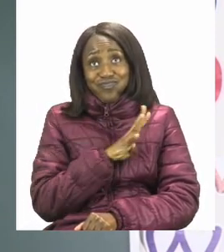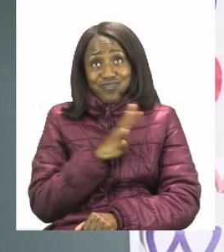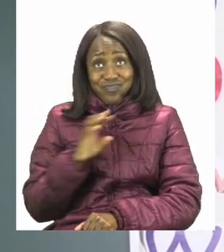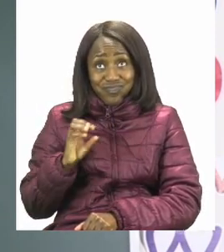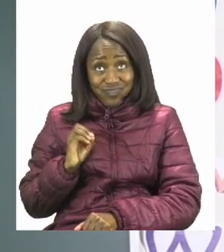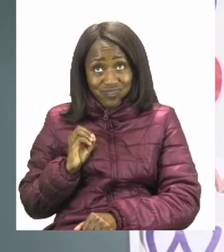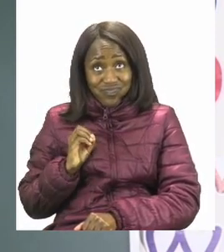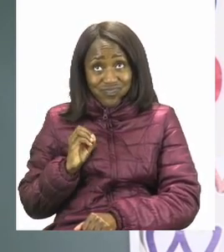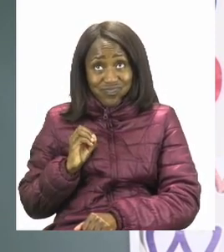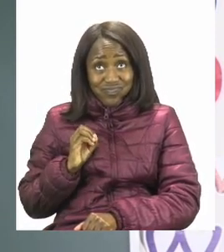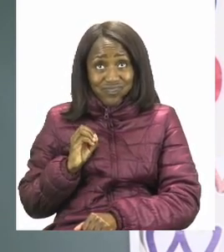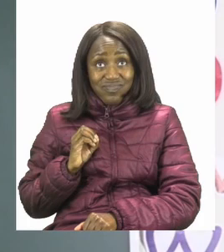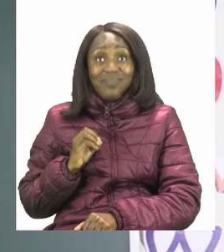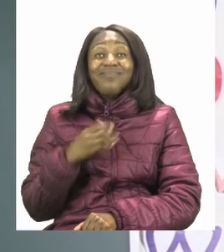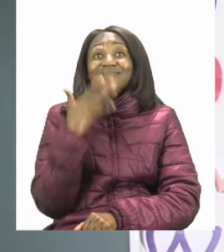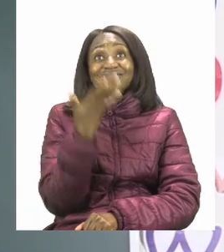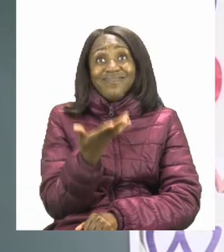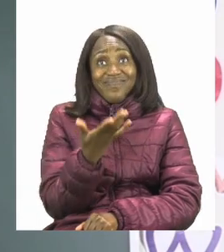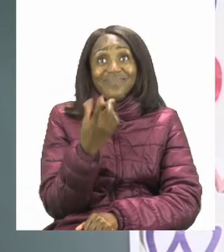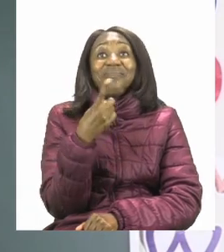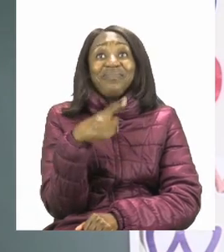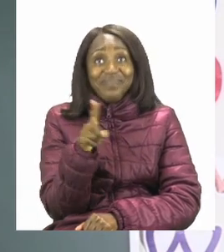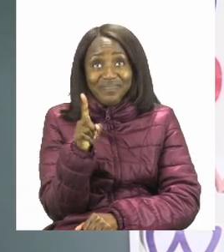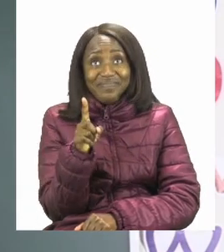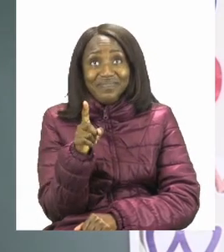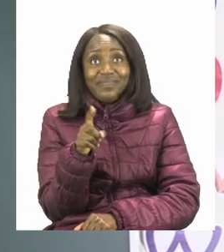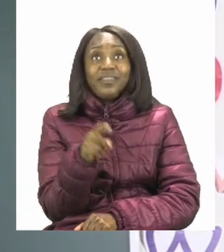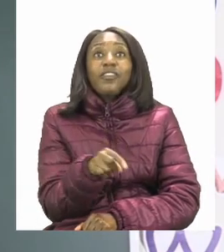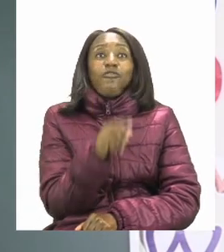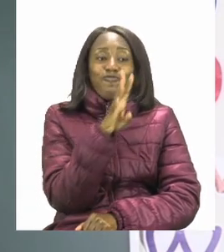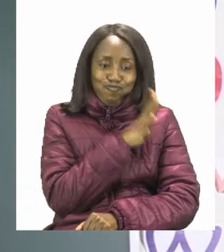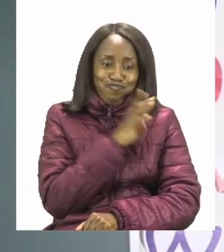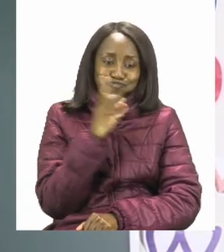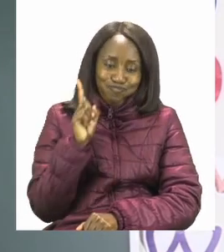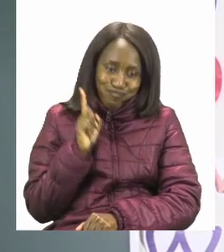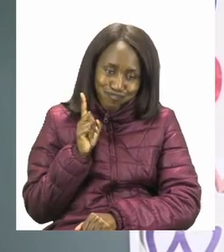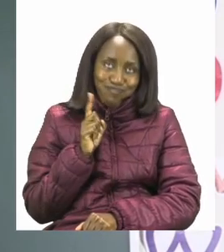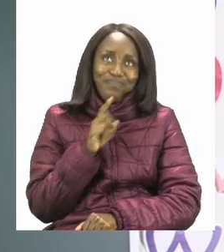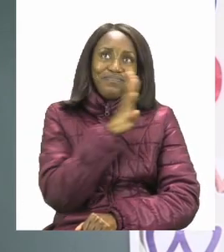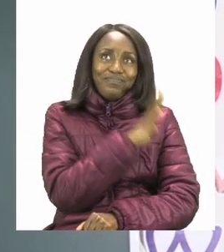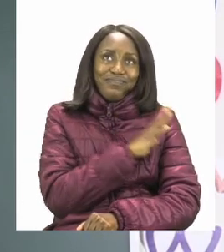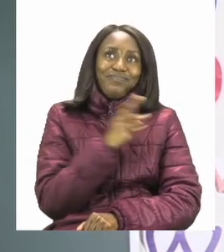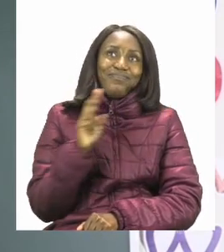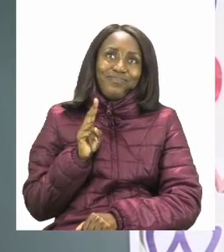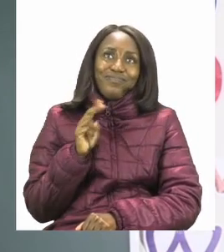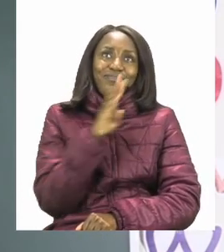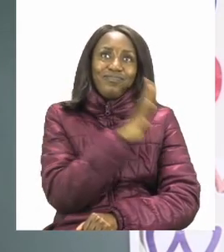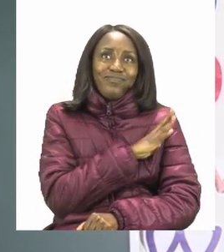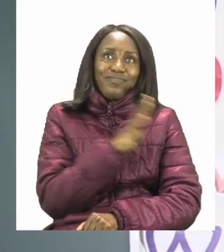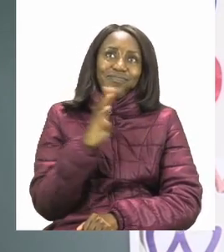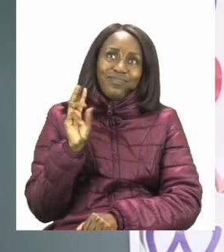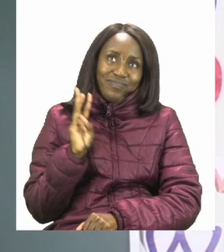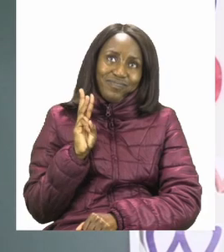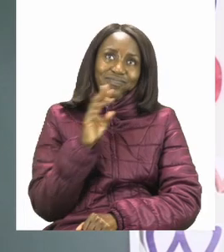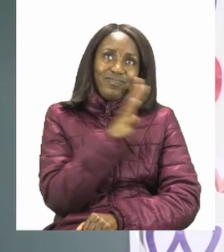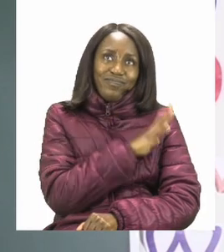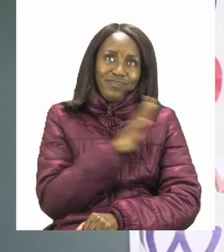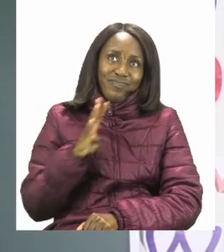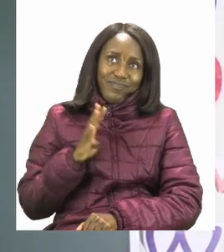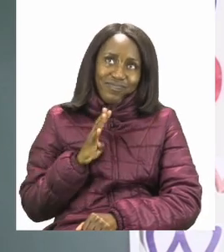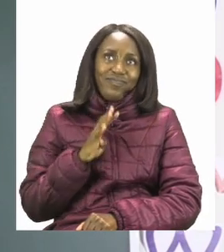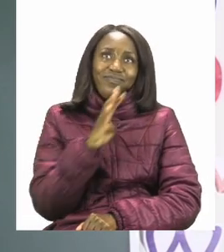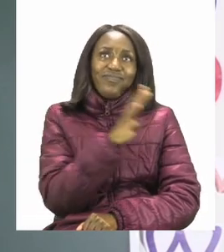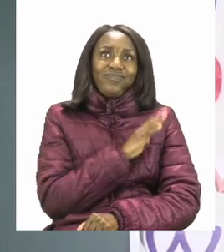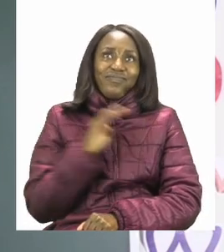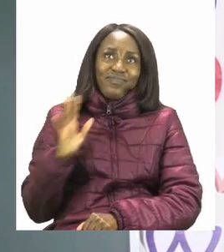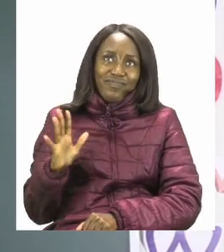You see, it's working. 41, 42, 43,